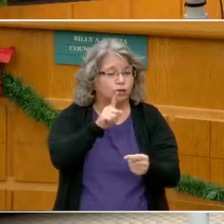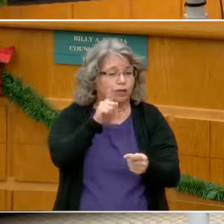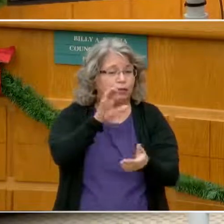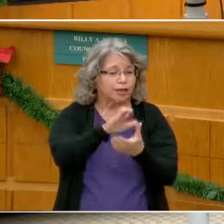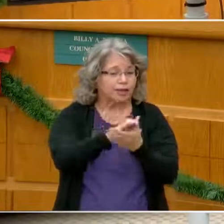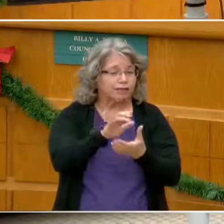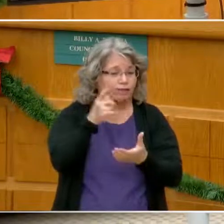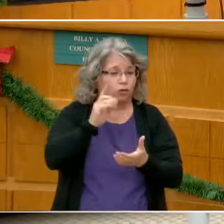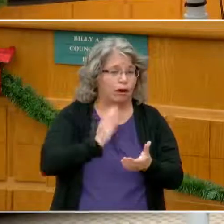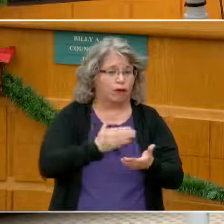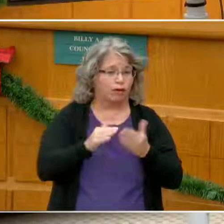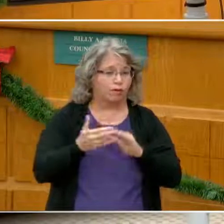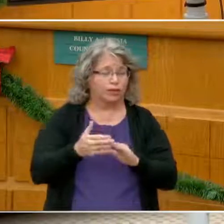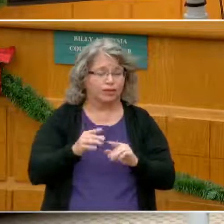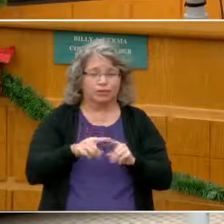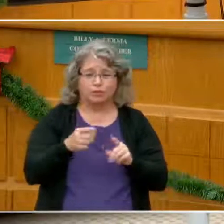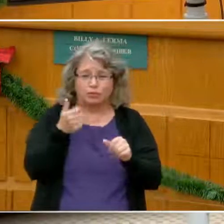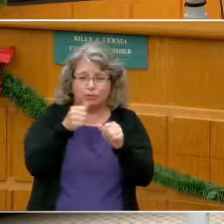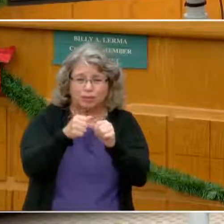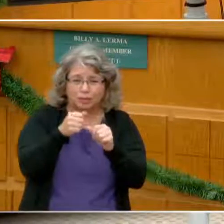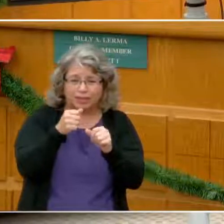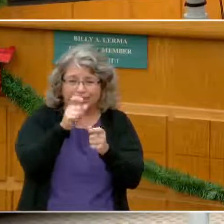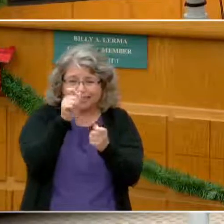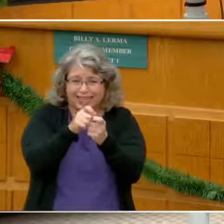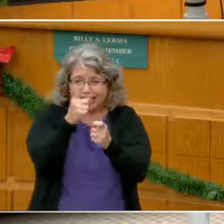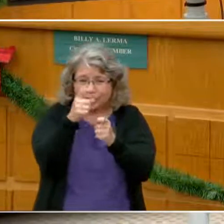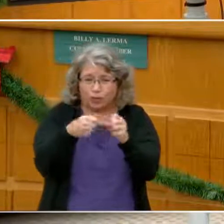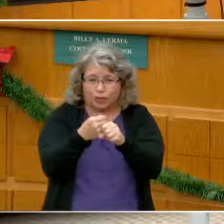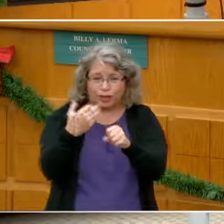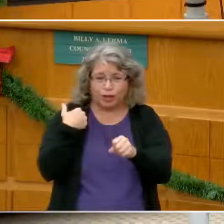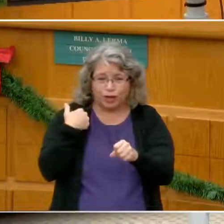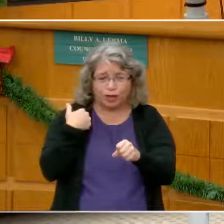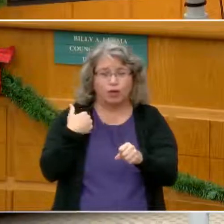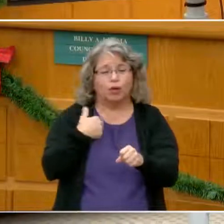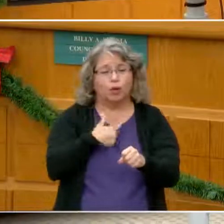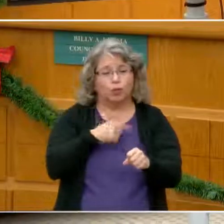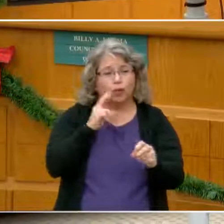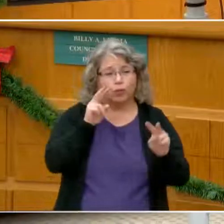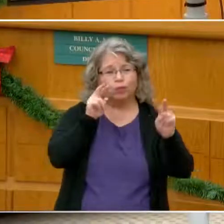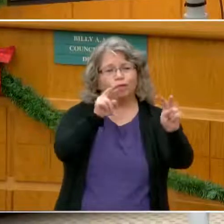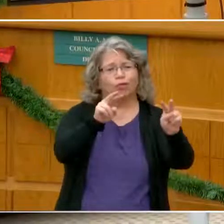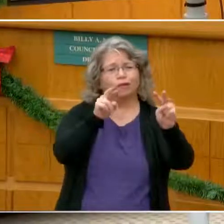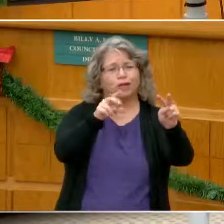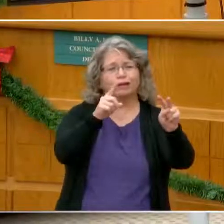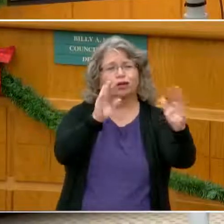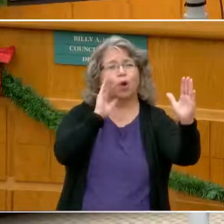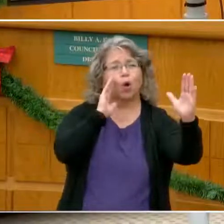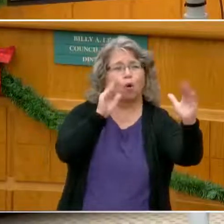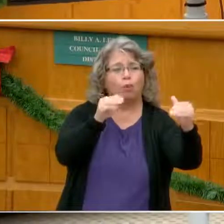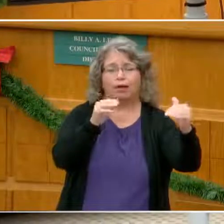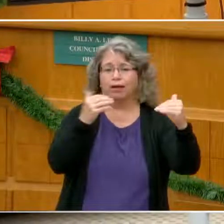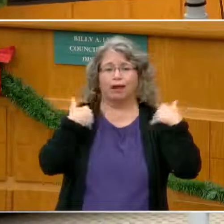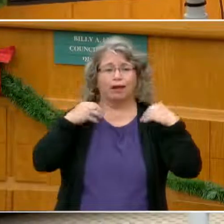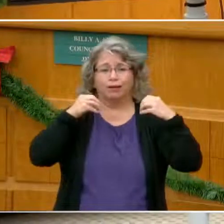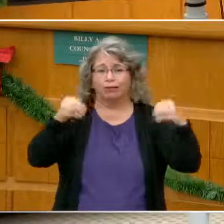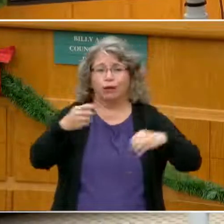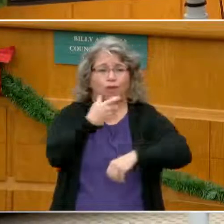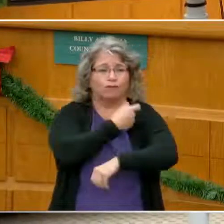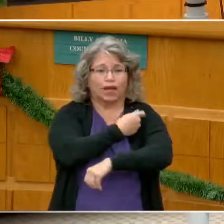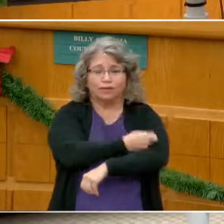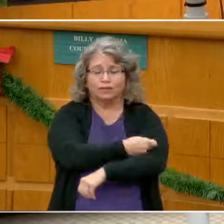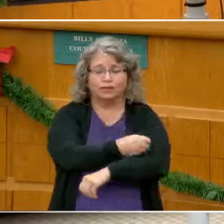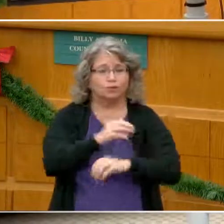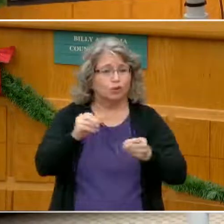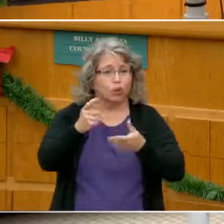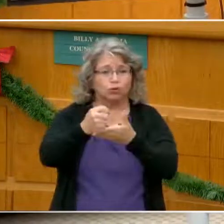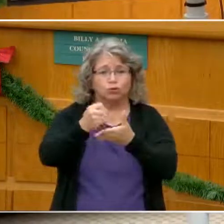ago, just in exactly a year, we were looking for hope. We didn't have vaccines, we didn't have treatments, and our hope was